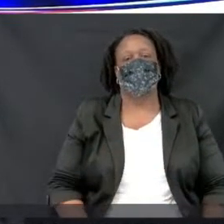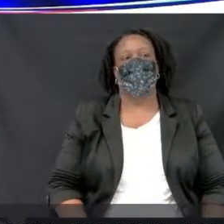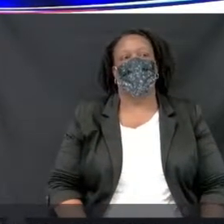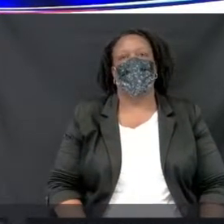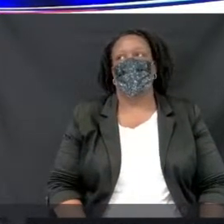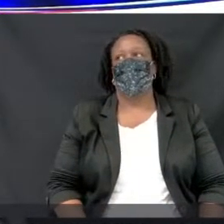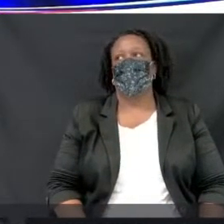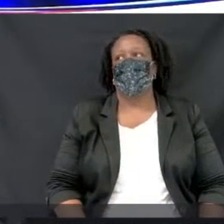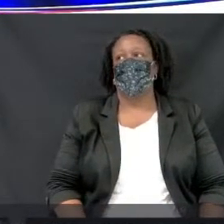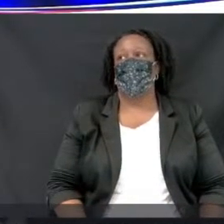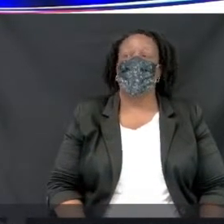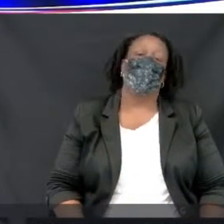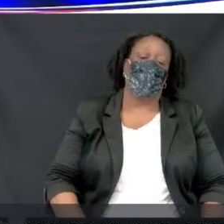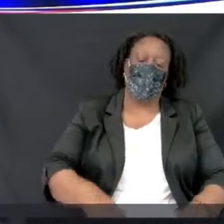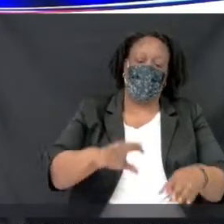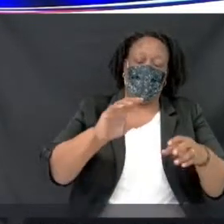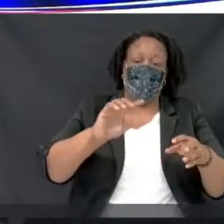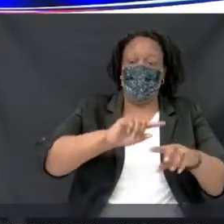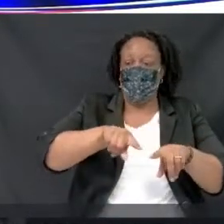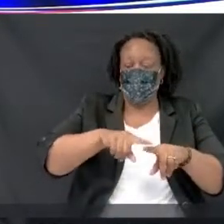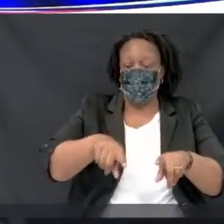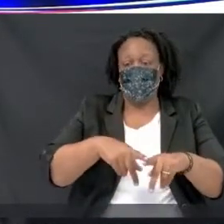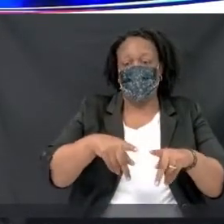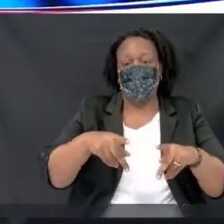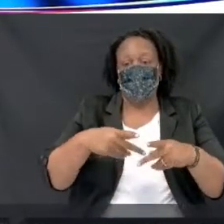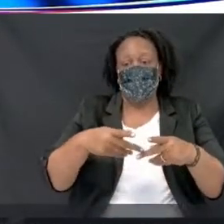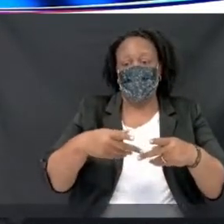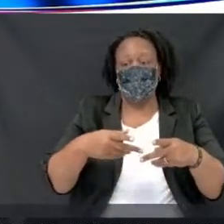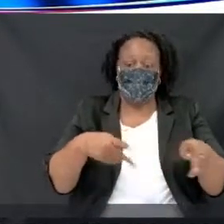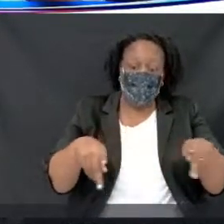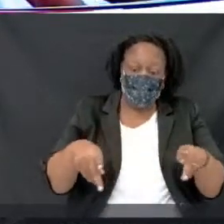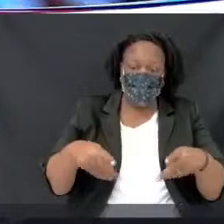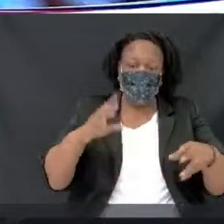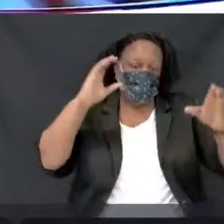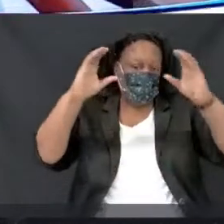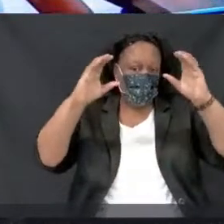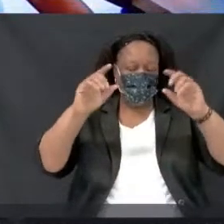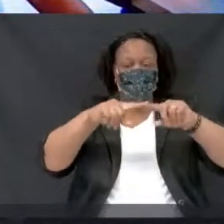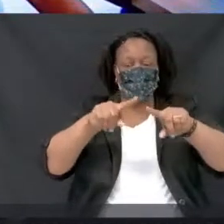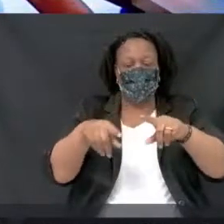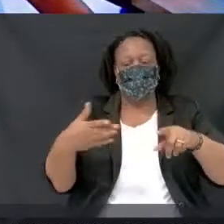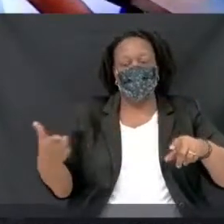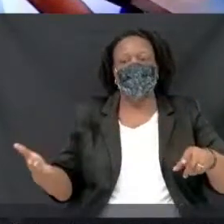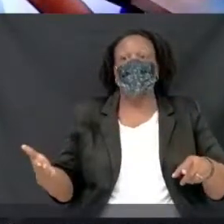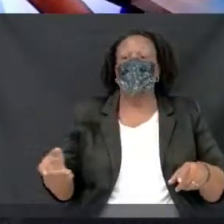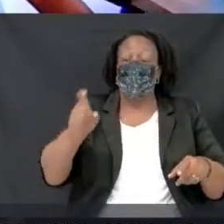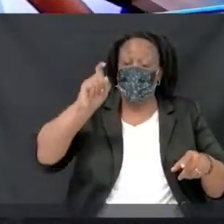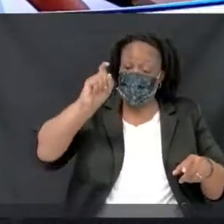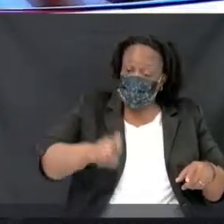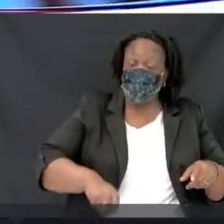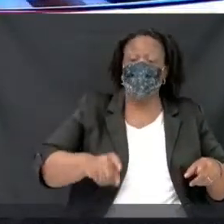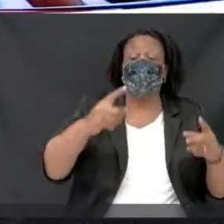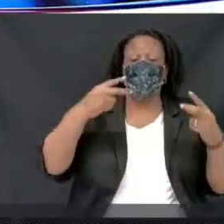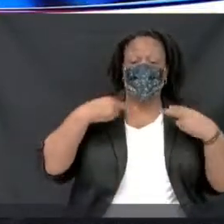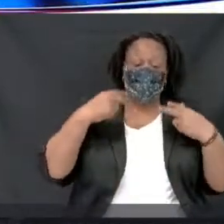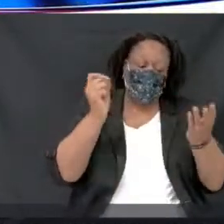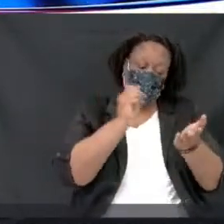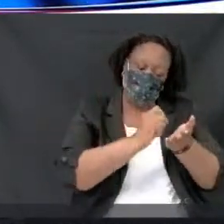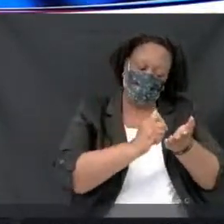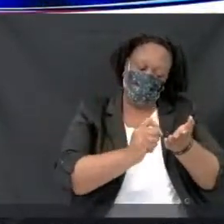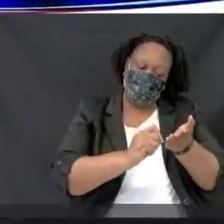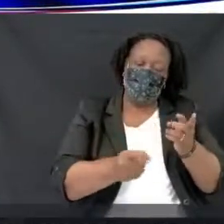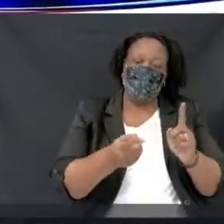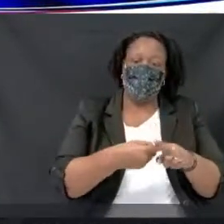place. All social events with more than 24 patrons in attendance require permission in writing from the Commissioner